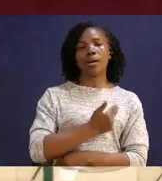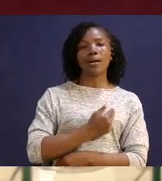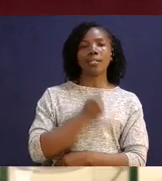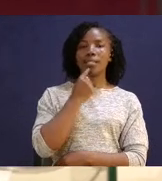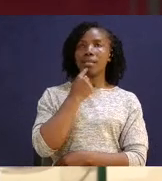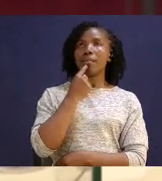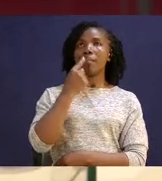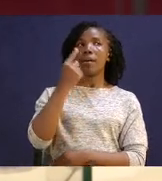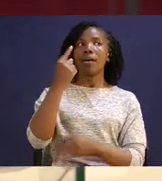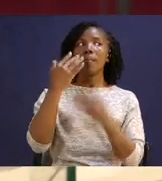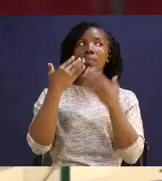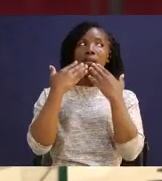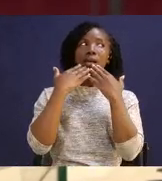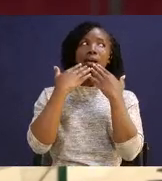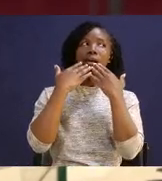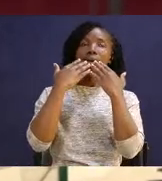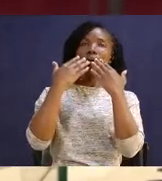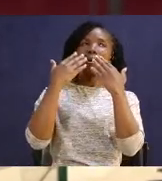toi sema